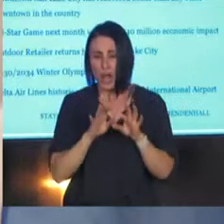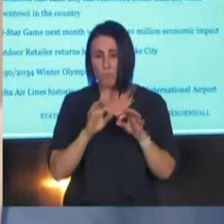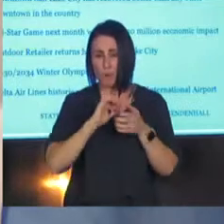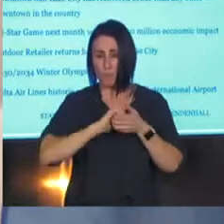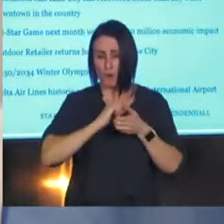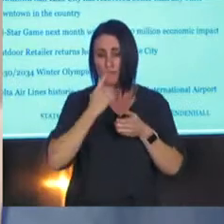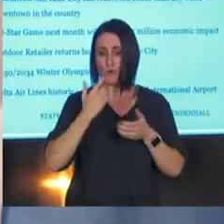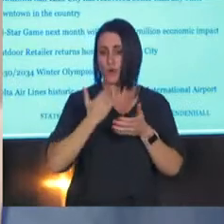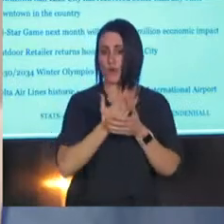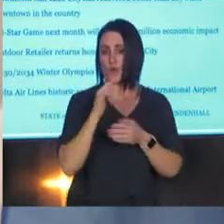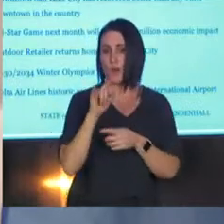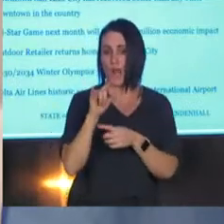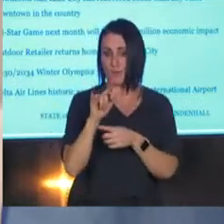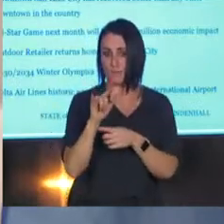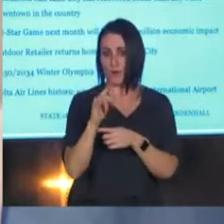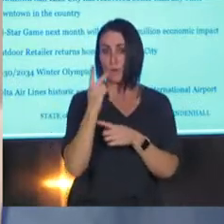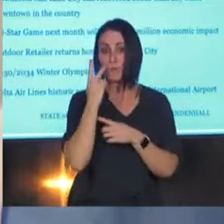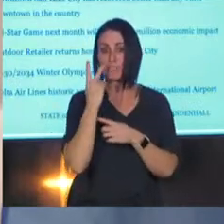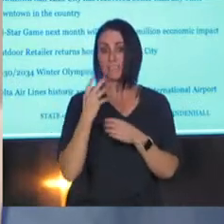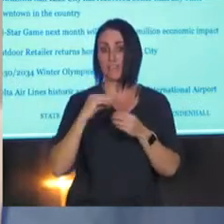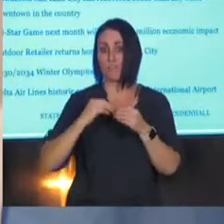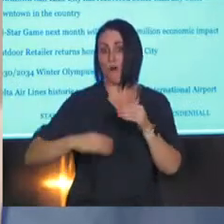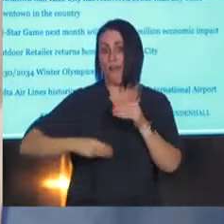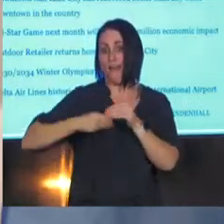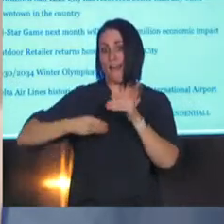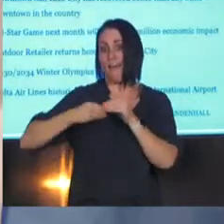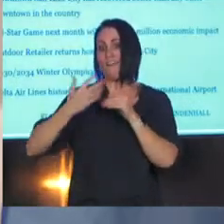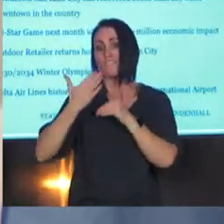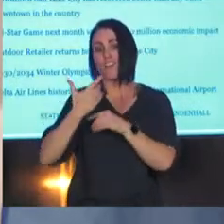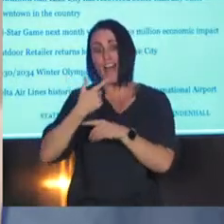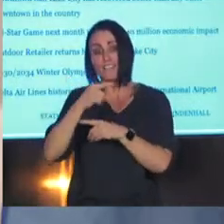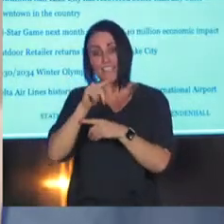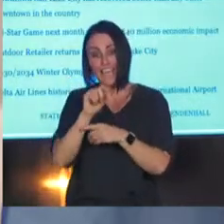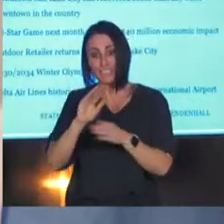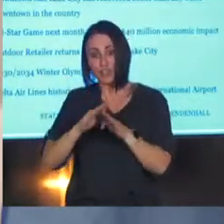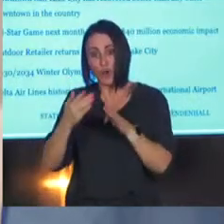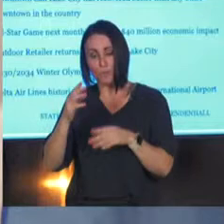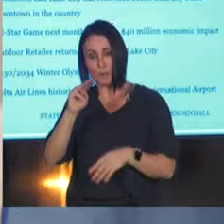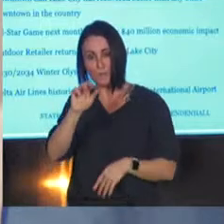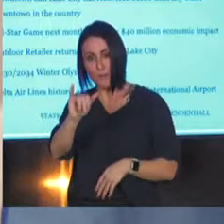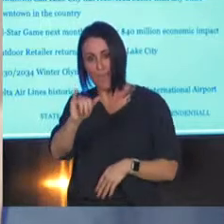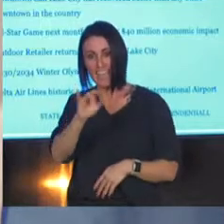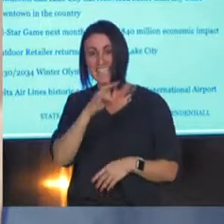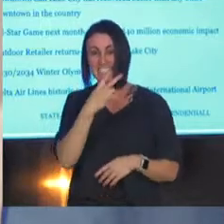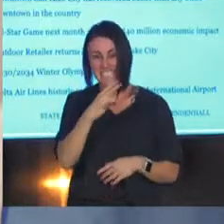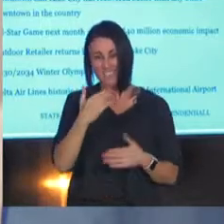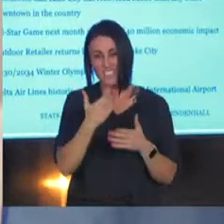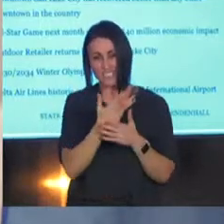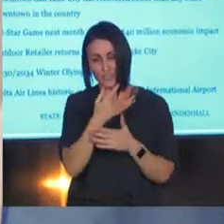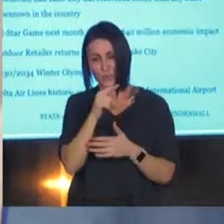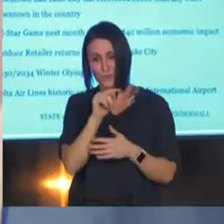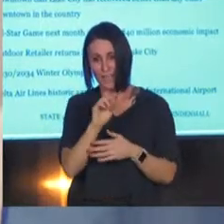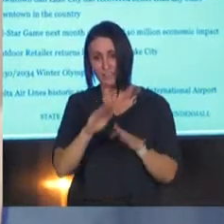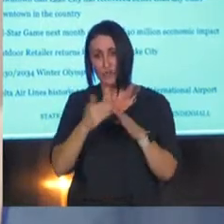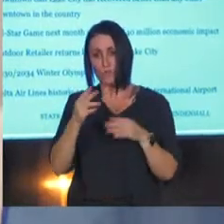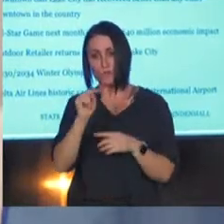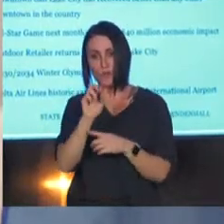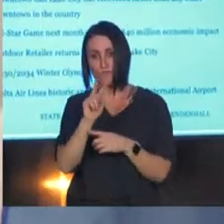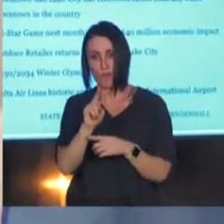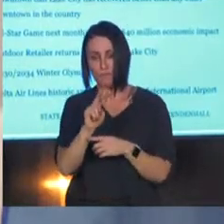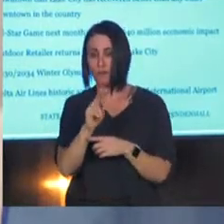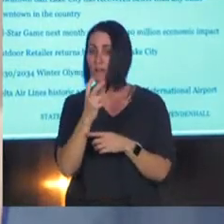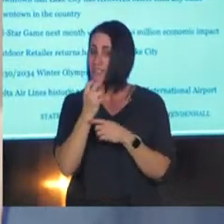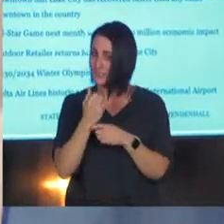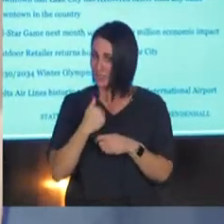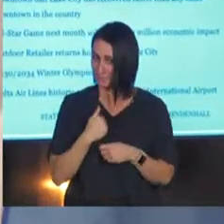our new airport, which will see an additional 5 gates open this coming May and 17 new gates open in November. And